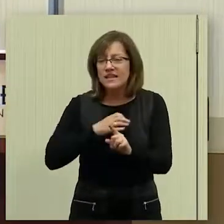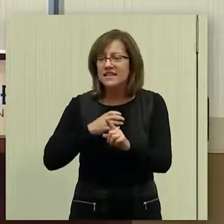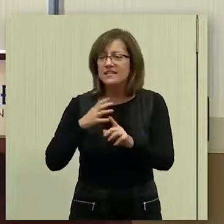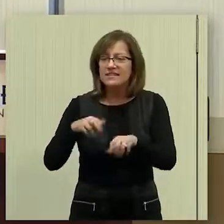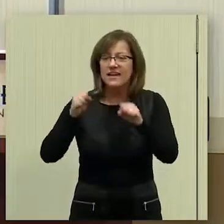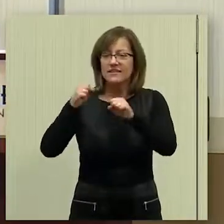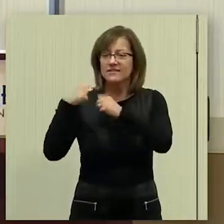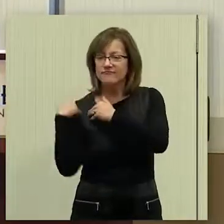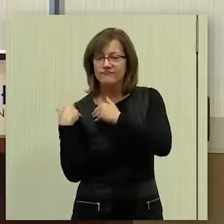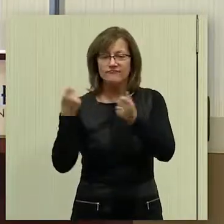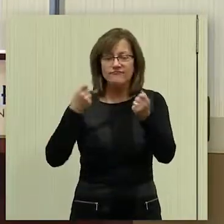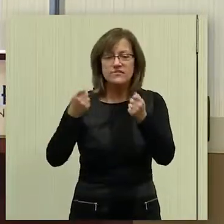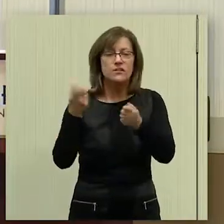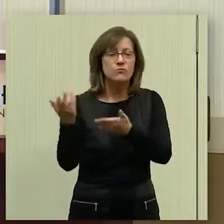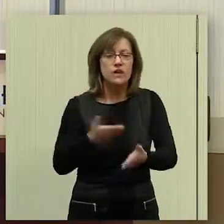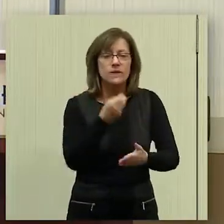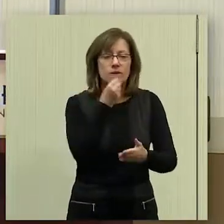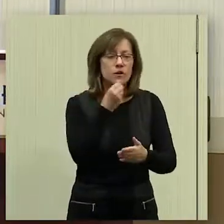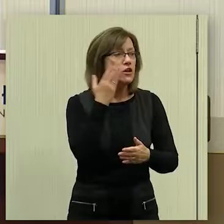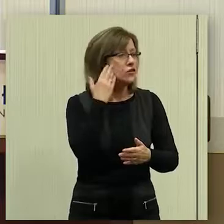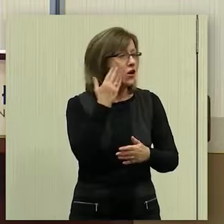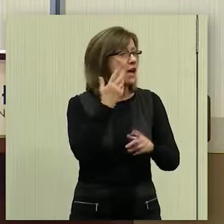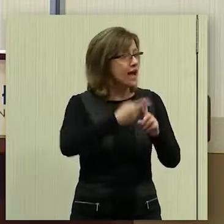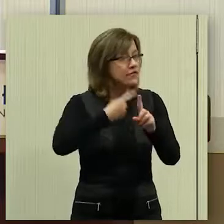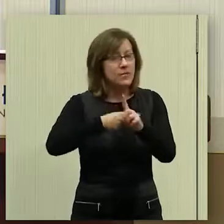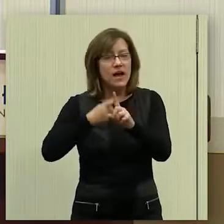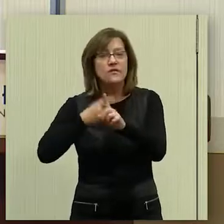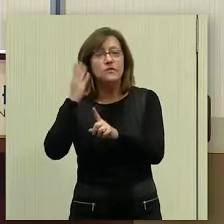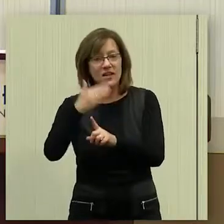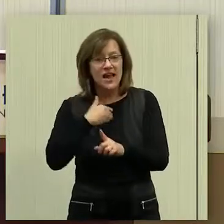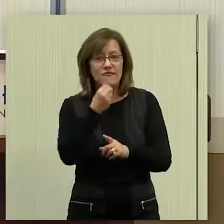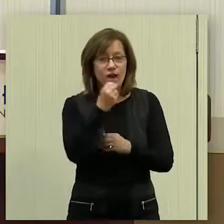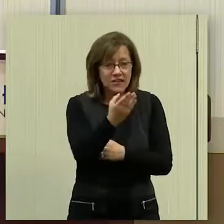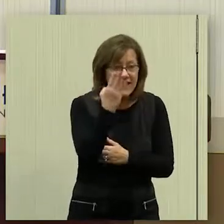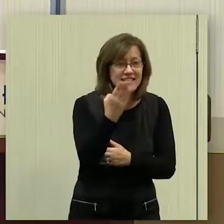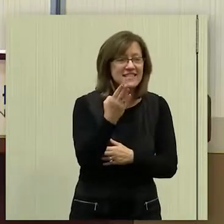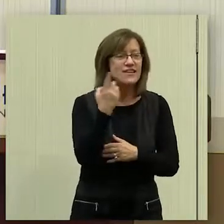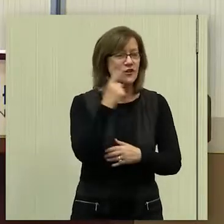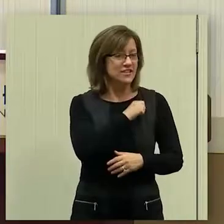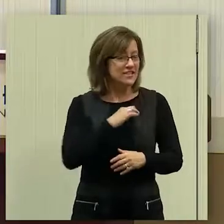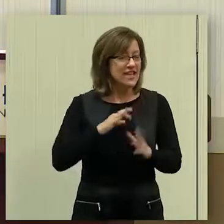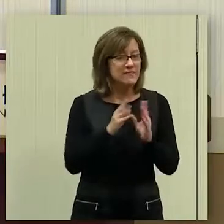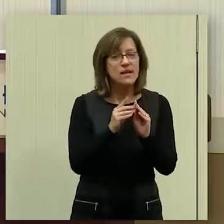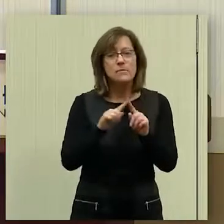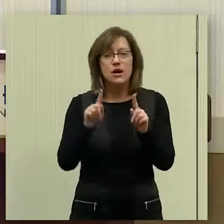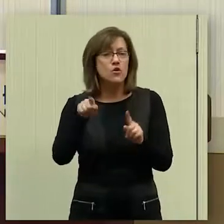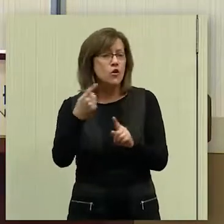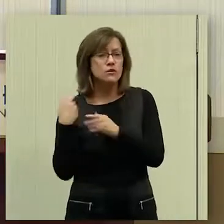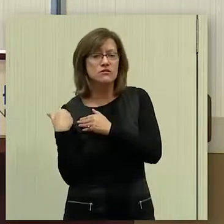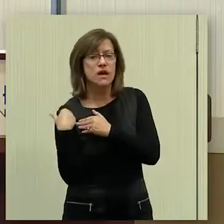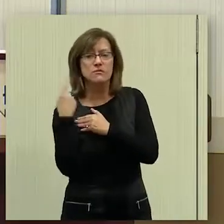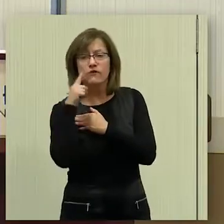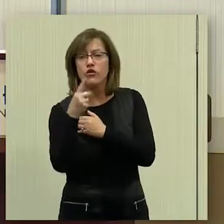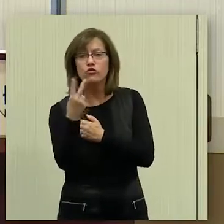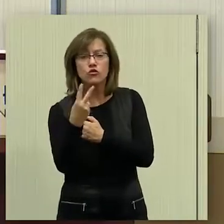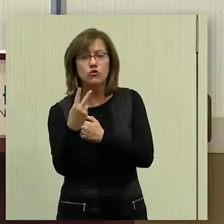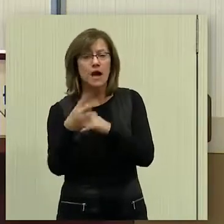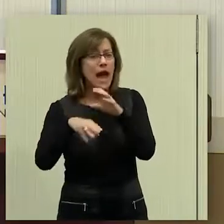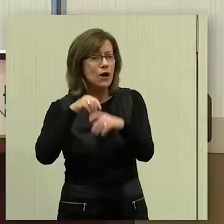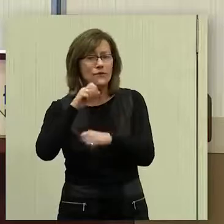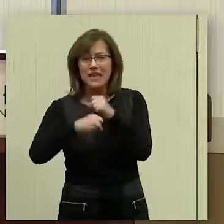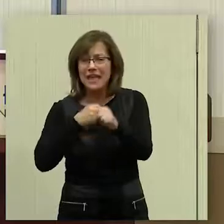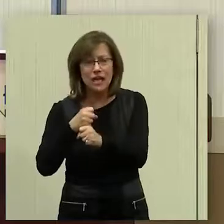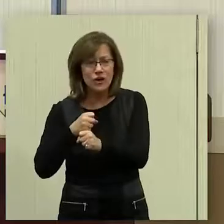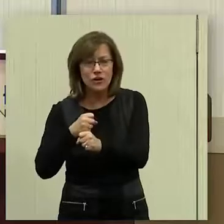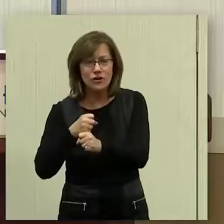the food. So you're going to get breakfast every month when we have a staff meeting, but you're only responsible for 2 out of the year of bringing some items. So I